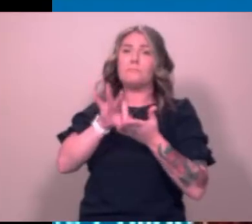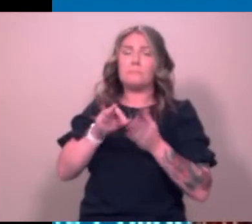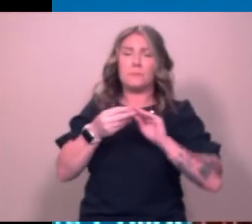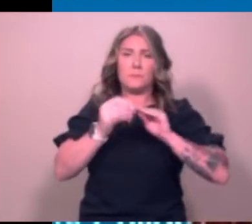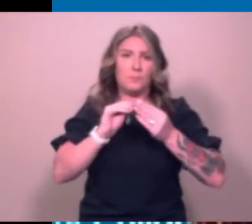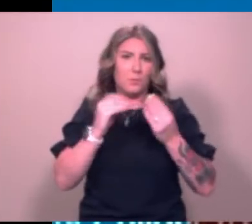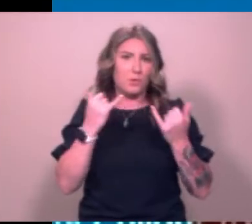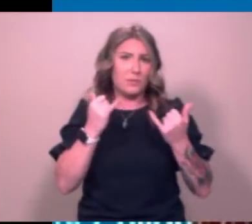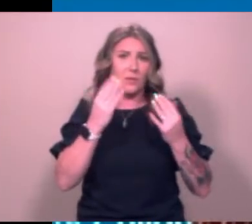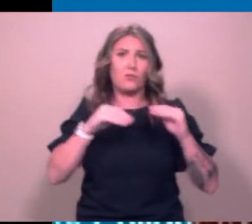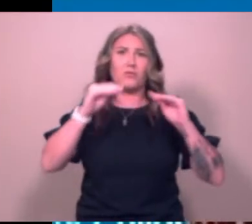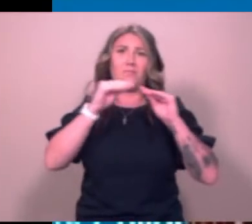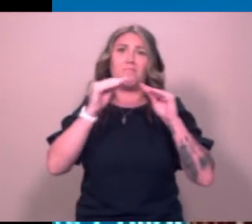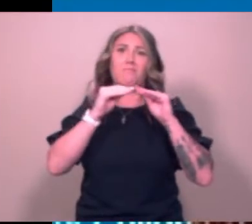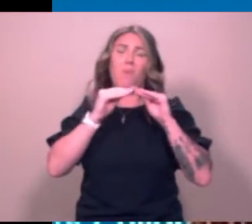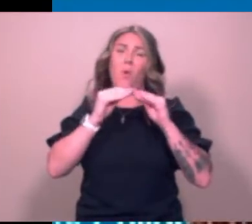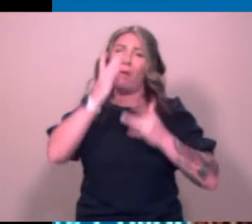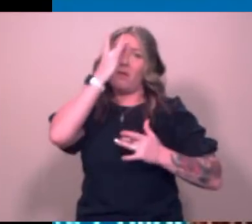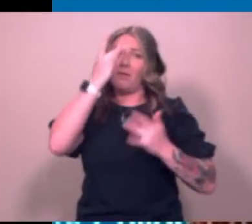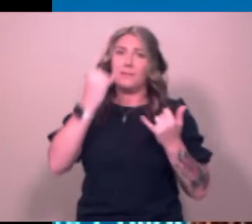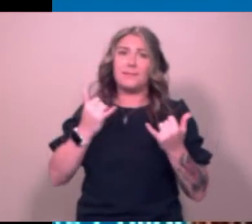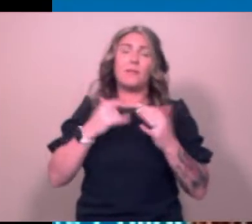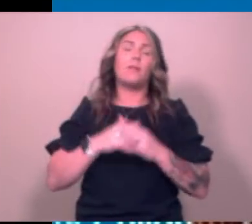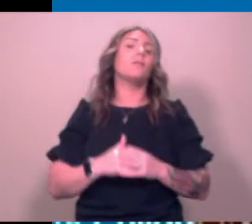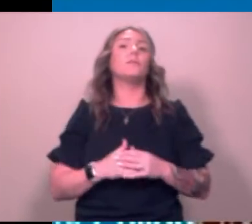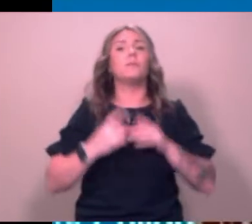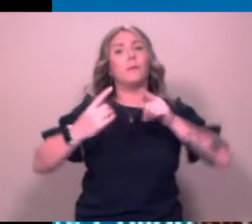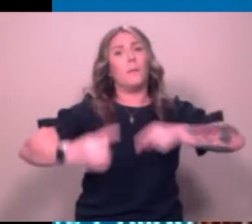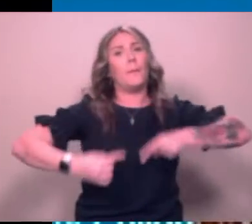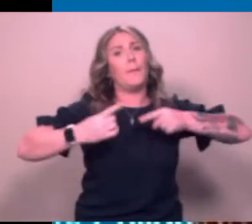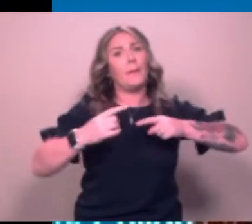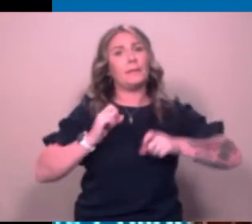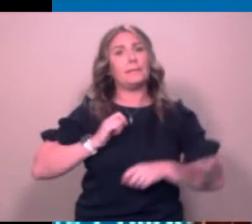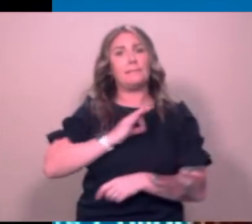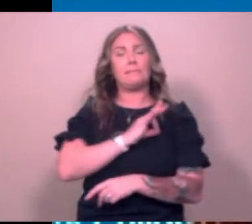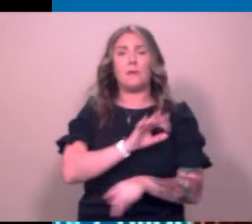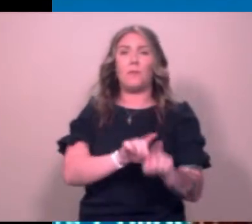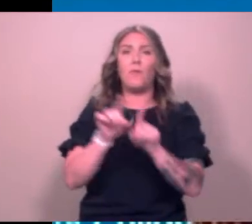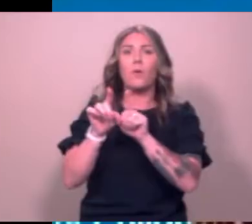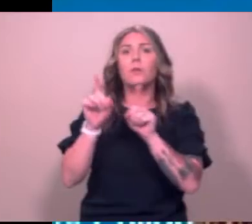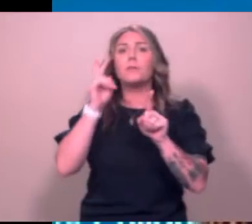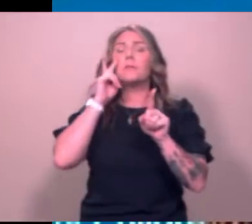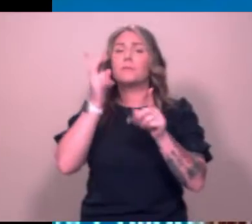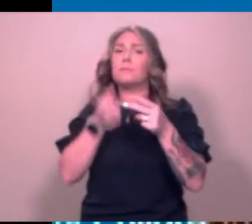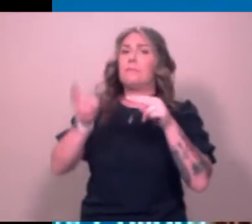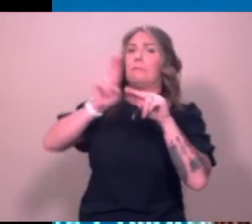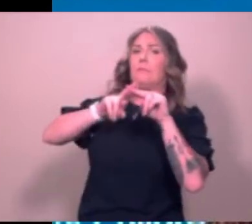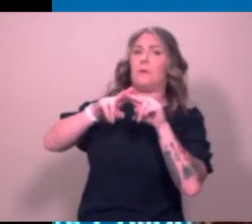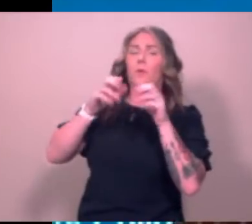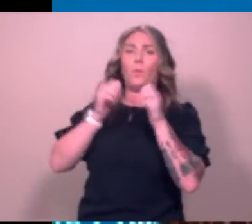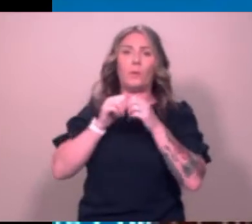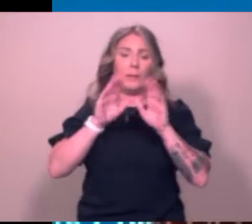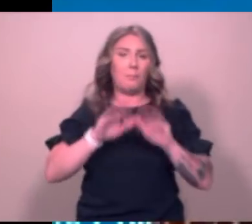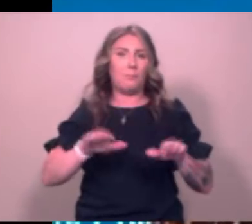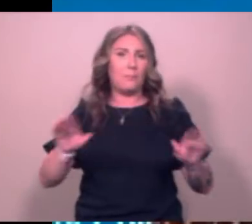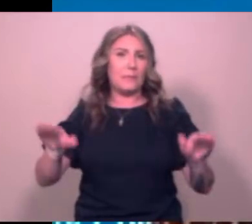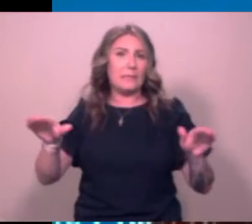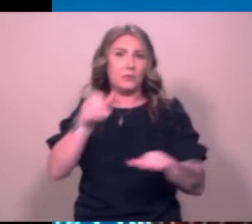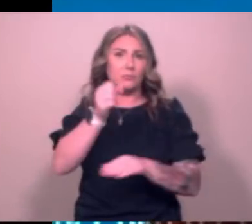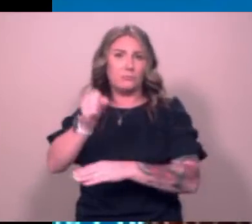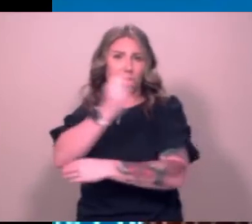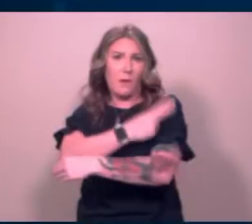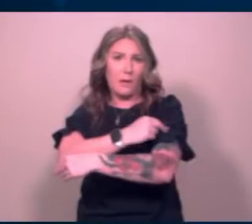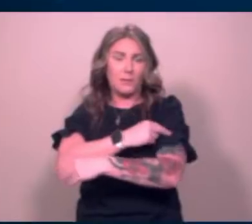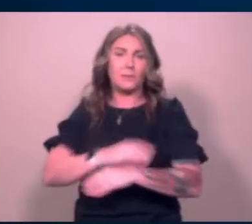a lot more out today too. So we are definitely struggling with staff as well as we see an increase in pediatric